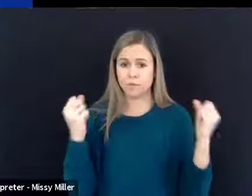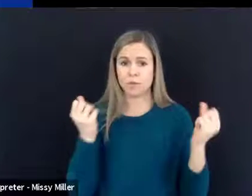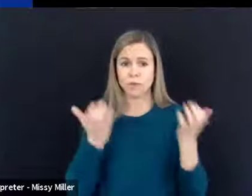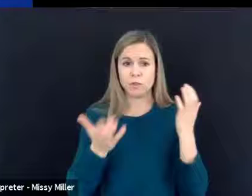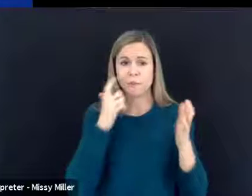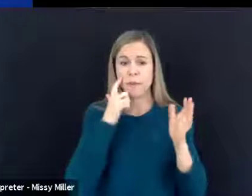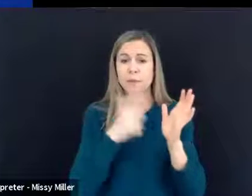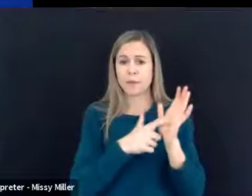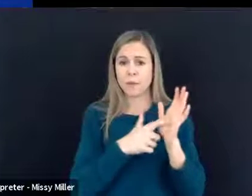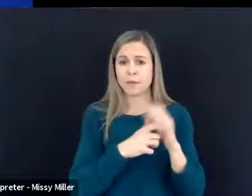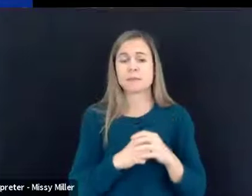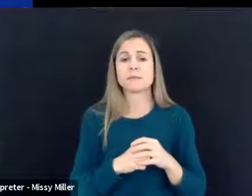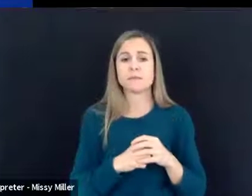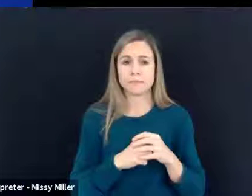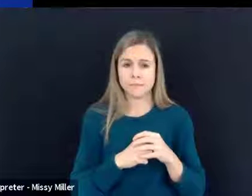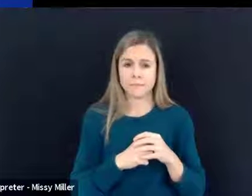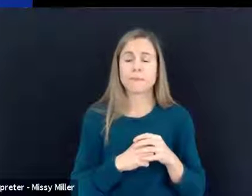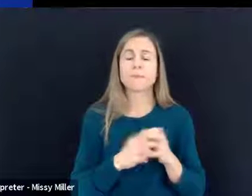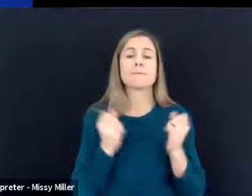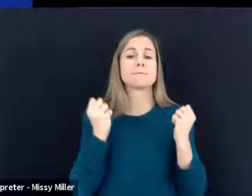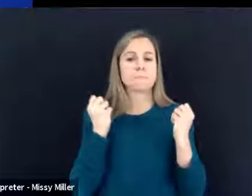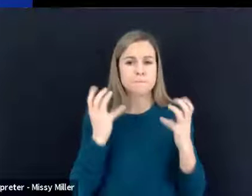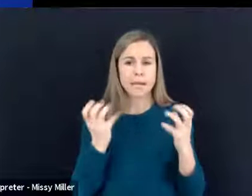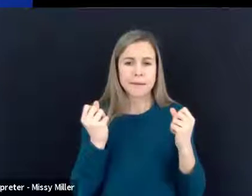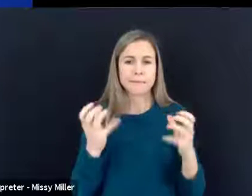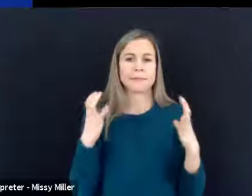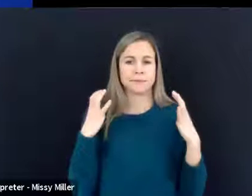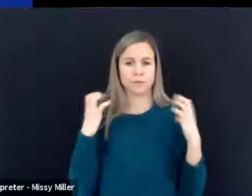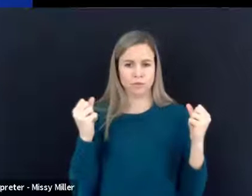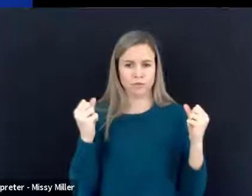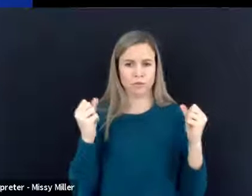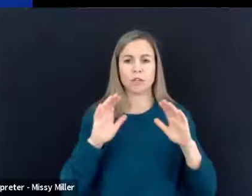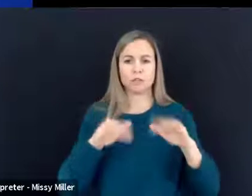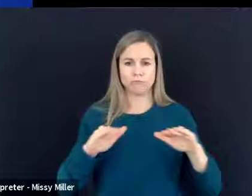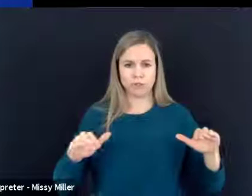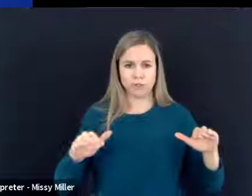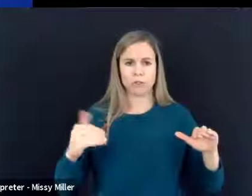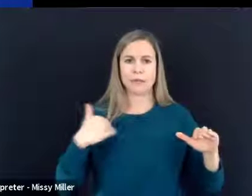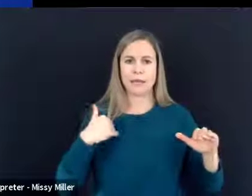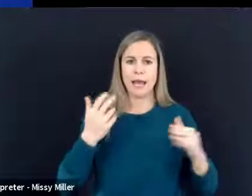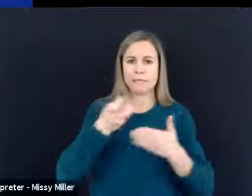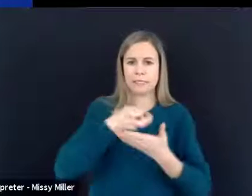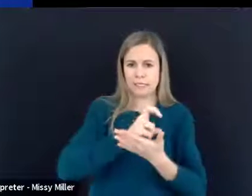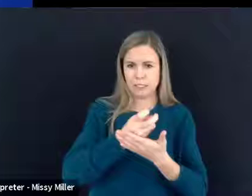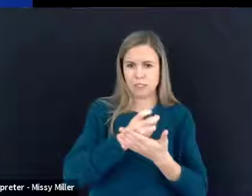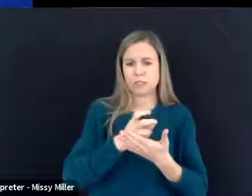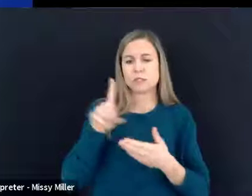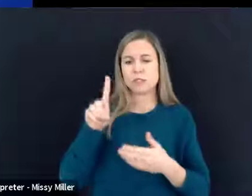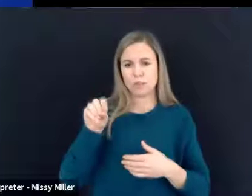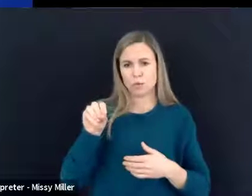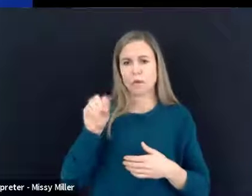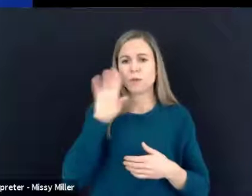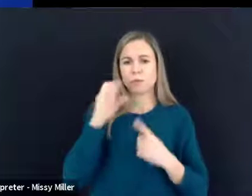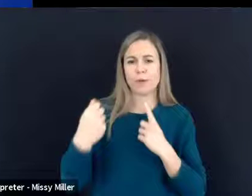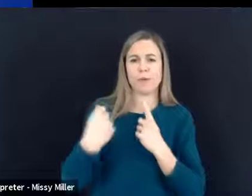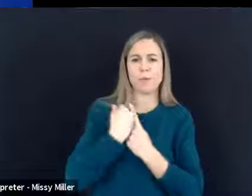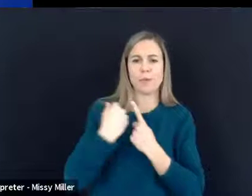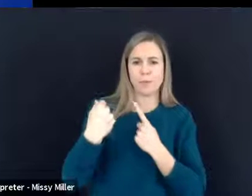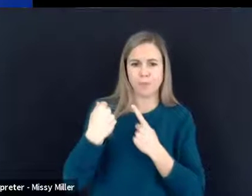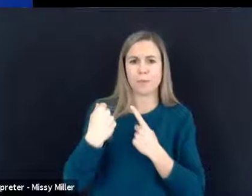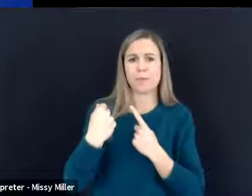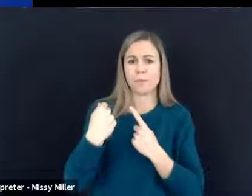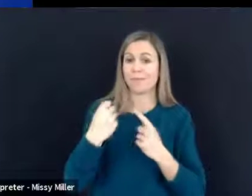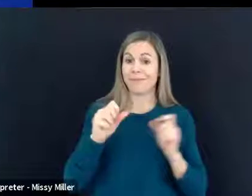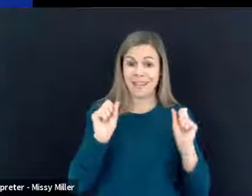a significant number of individuals with CHARGE experience seizure disorders, and they may develop at